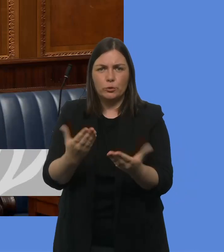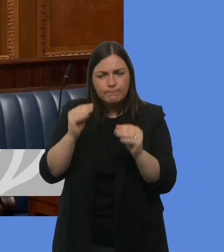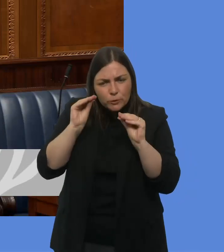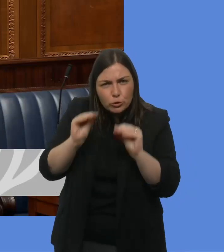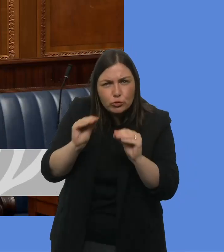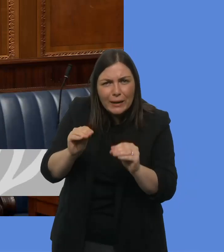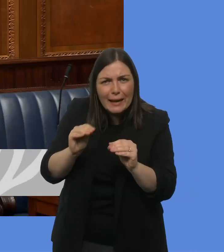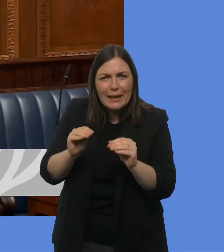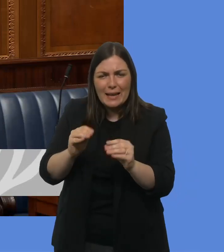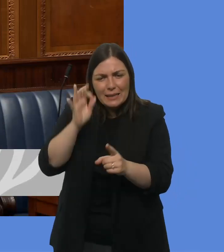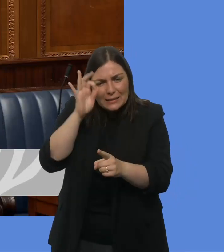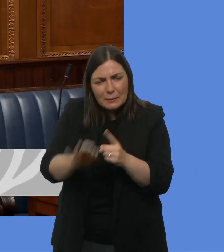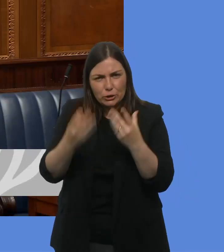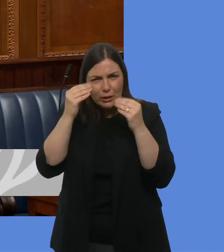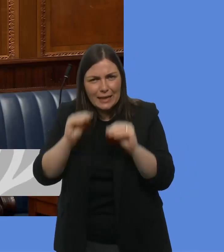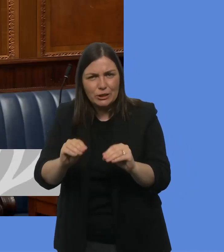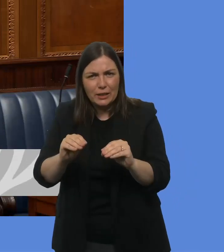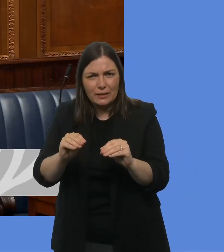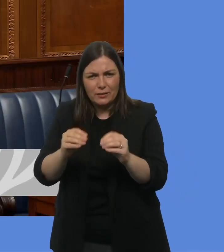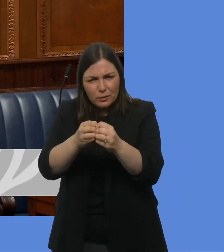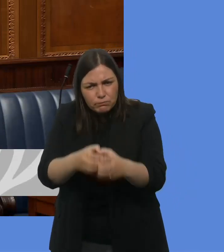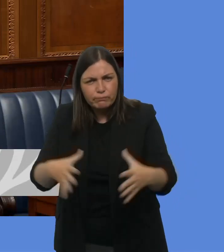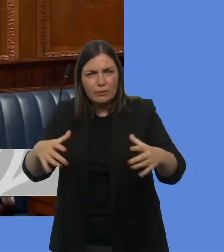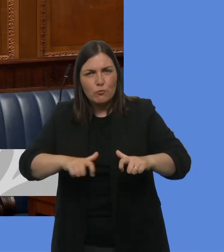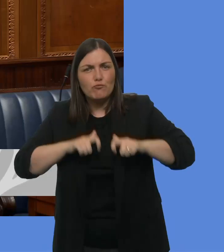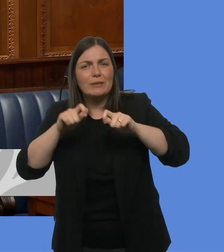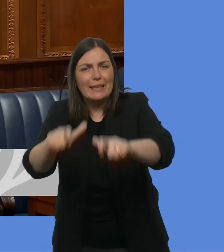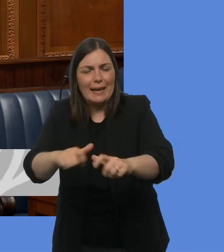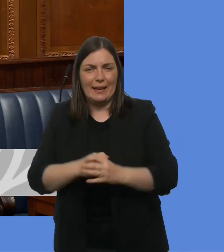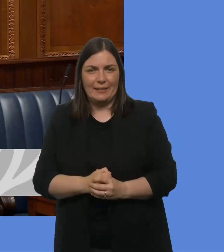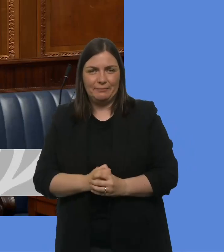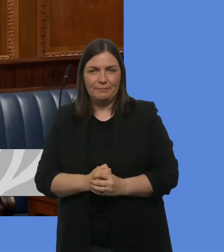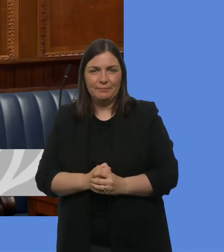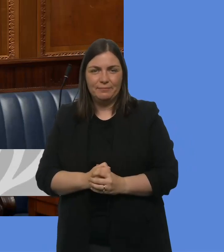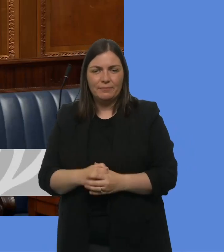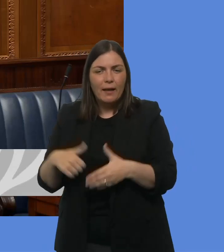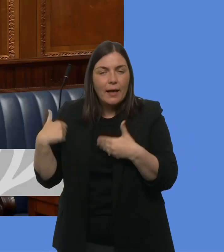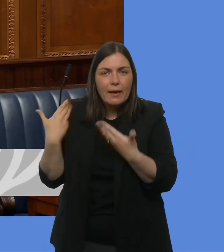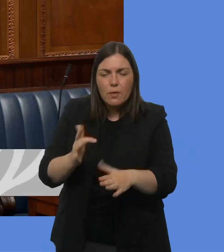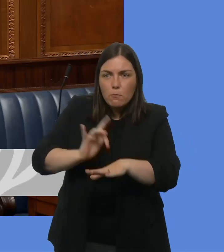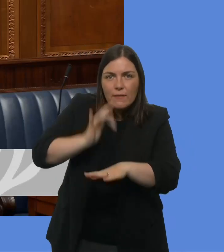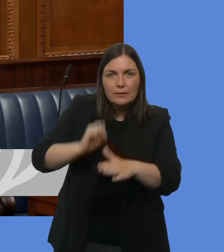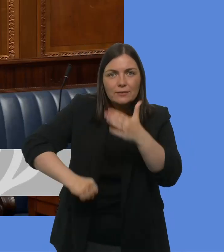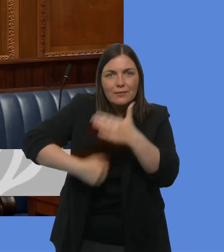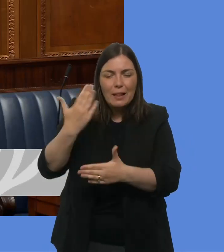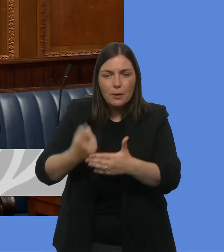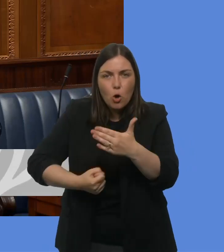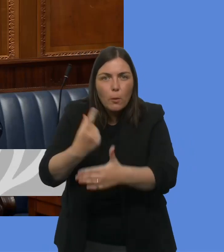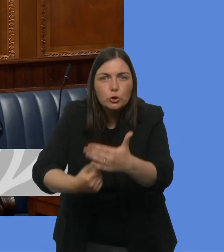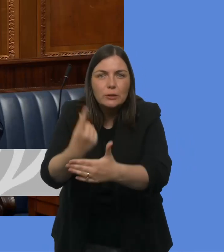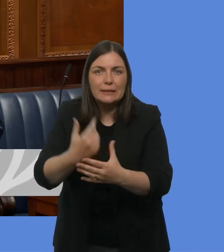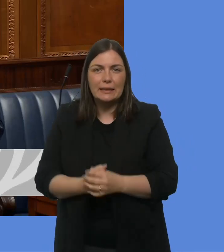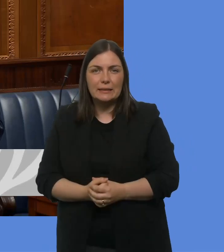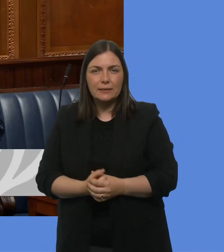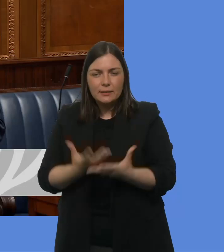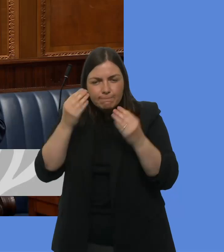This includes investing in targeted professional development opportunities and community awareness campaigns that emphasise the